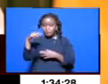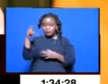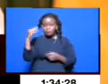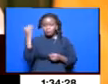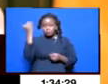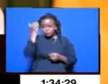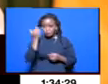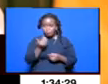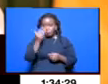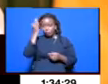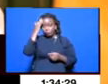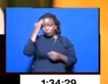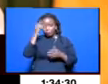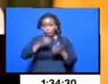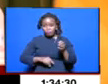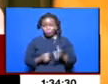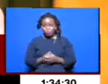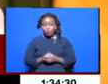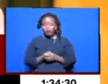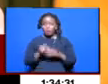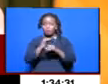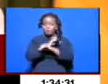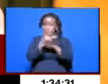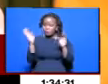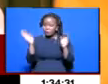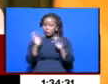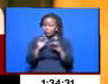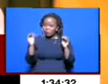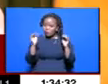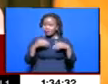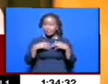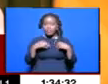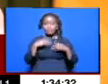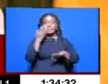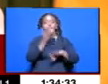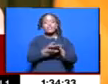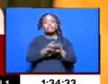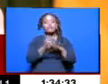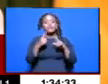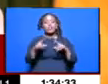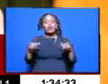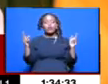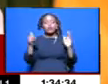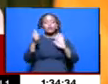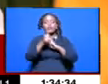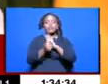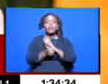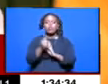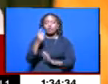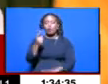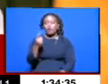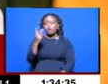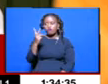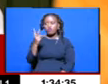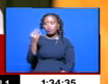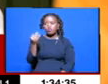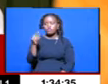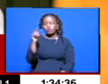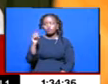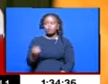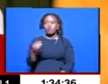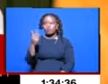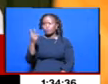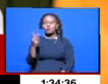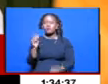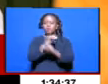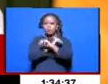that notwithstanding the clear and unambiguous language in Article 1432 of the Constitution, that the President can still be